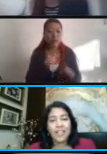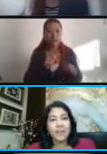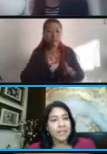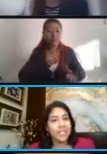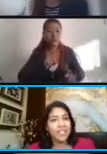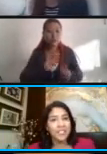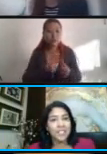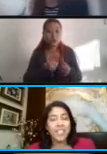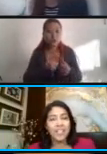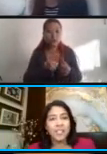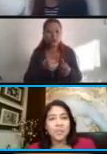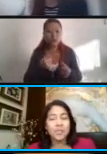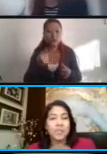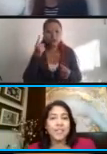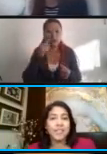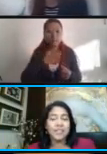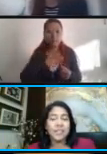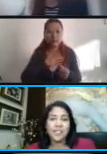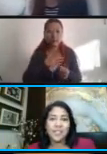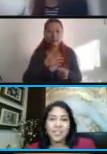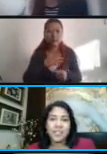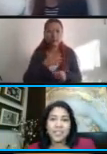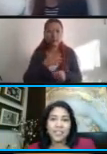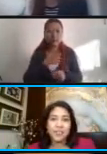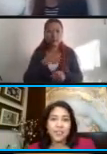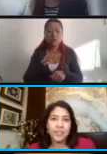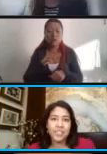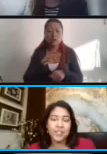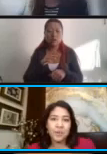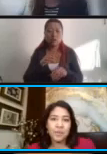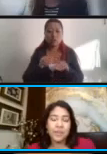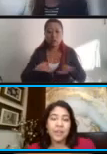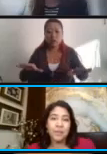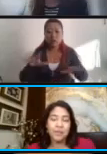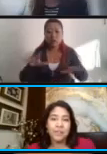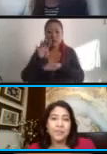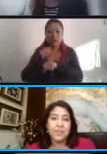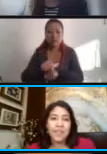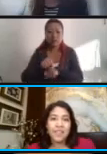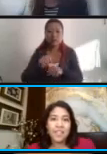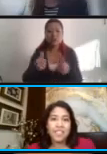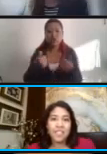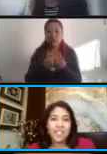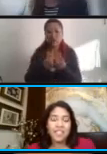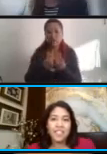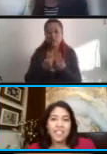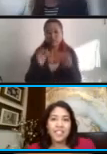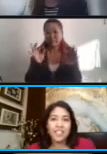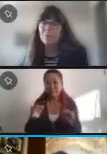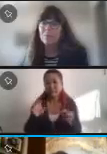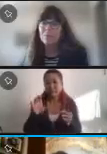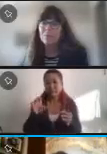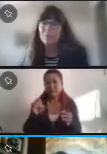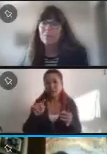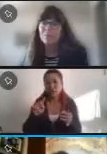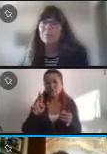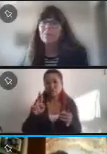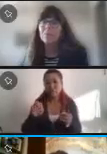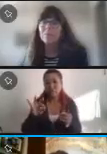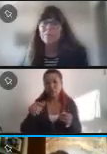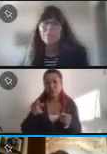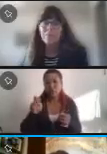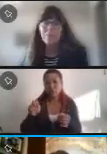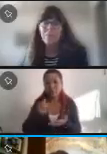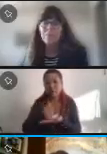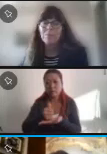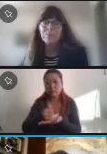gravitational adaptations challenge perspective, certainly centrifugation would be helpful. The challenge is in the engineering